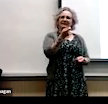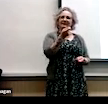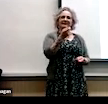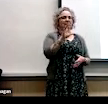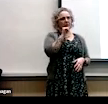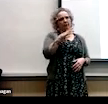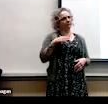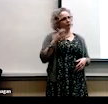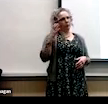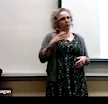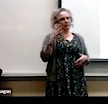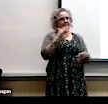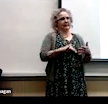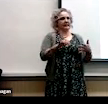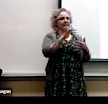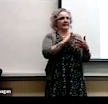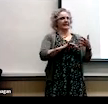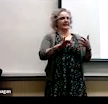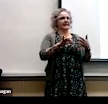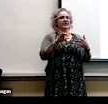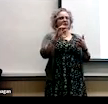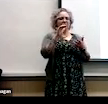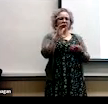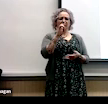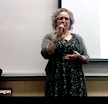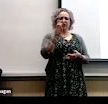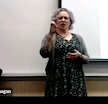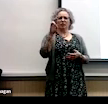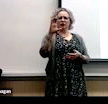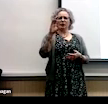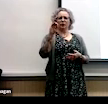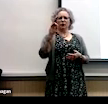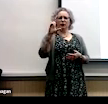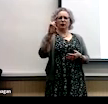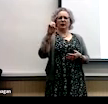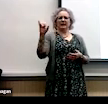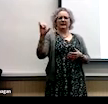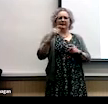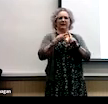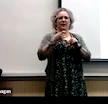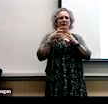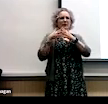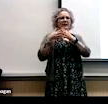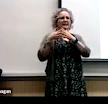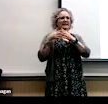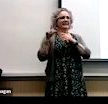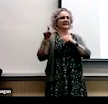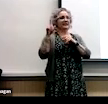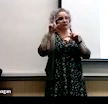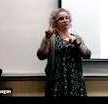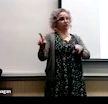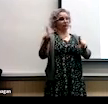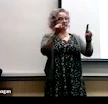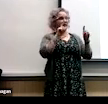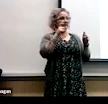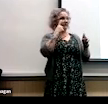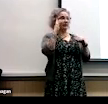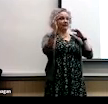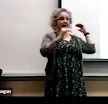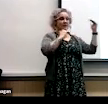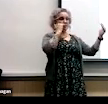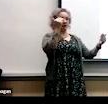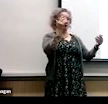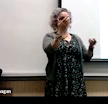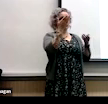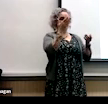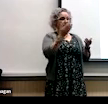sort of transition guru in the States named Dr. Cooley. So this was in 2014. He did a survey of adult primary care providers in New